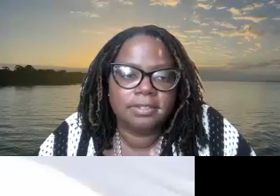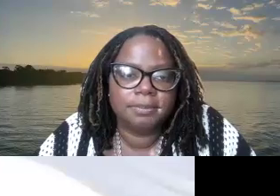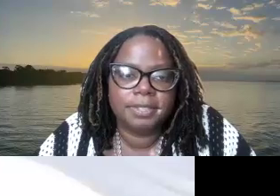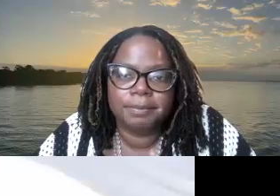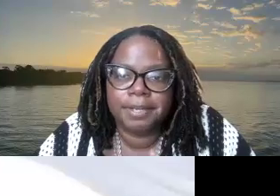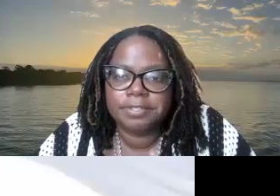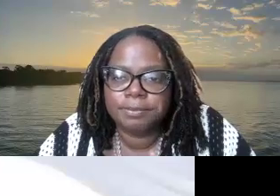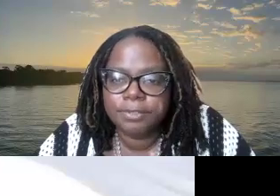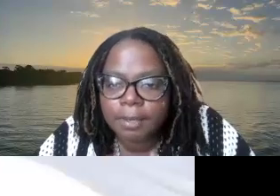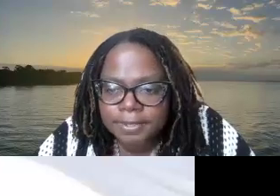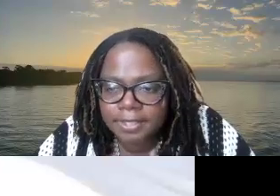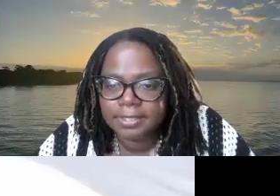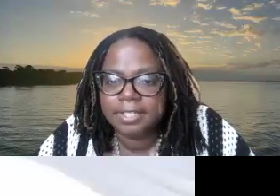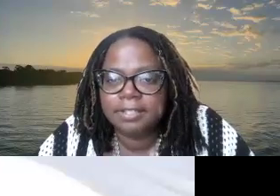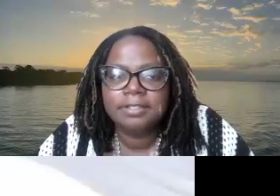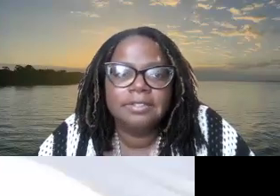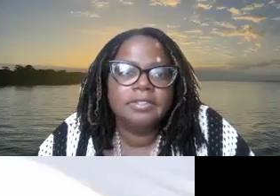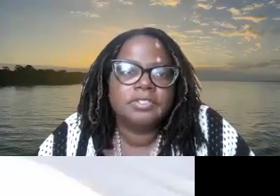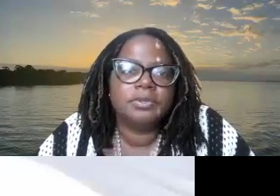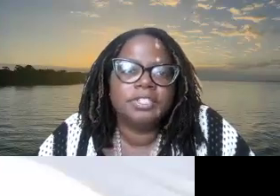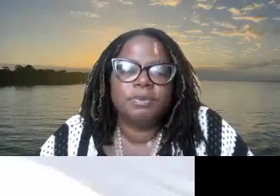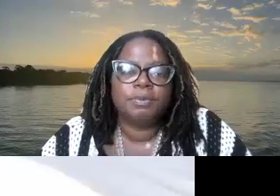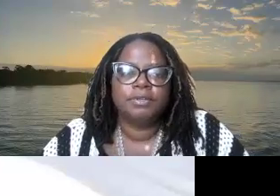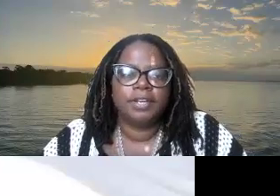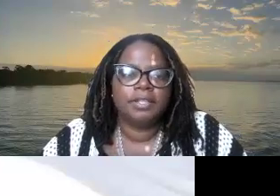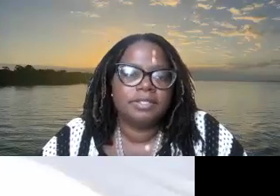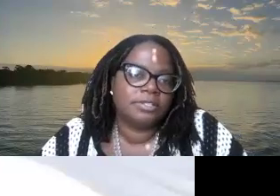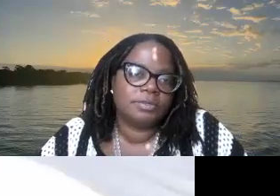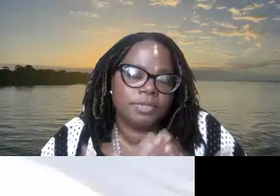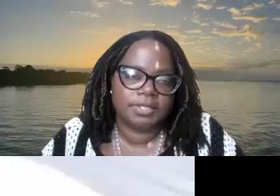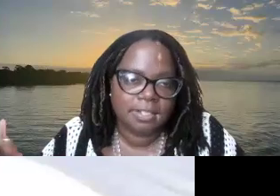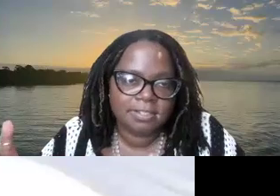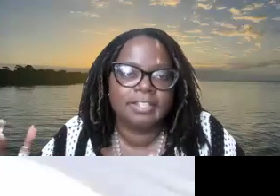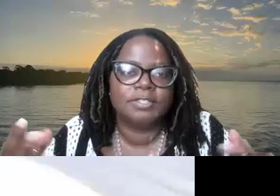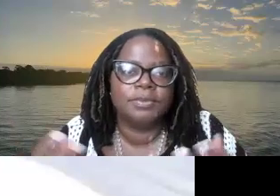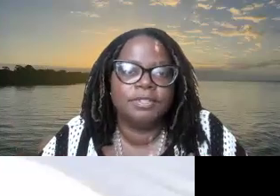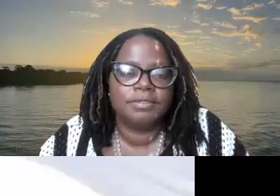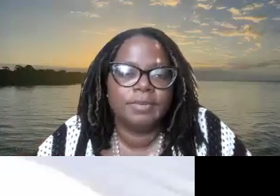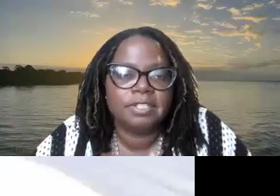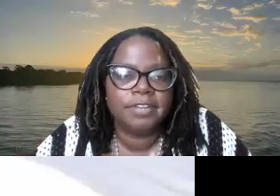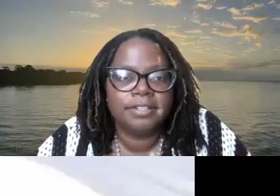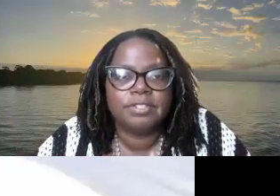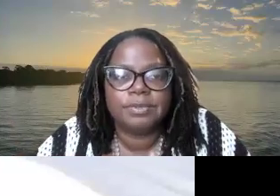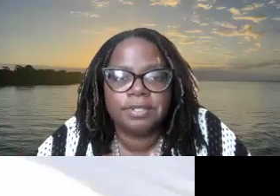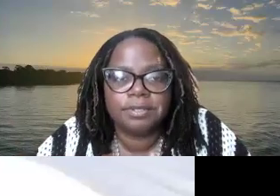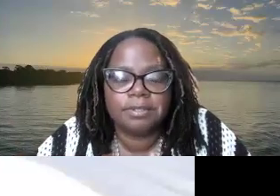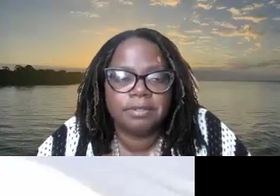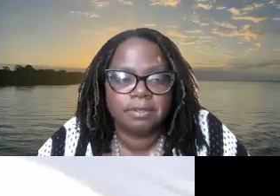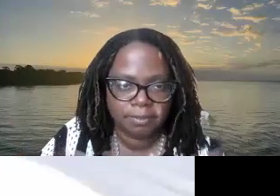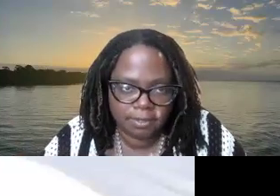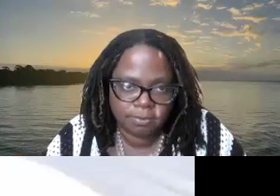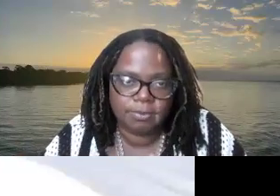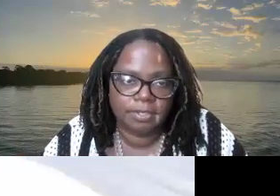I looked a little bit up about some updated data. So intimate partner violence is just what it sounds like. It's when the domestic violence is